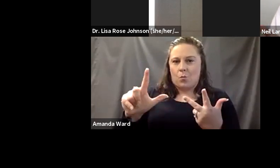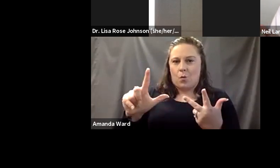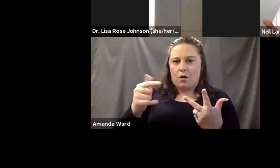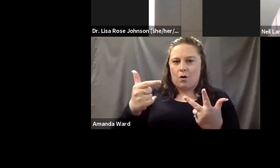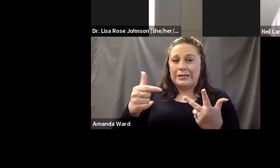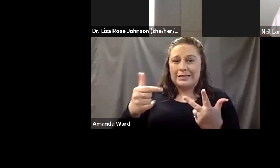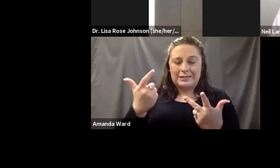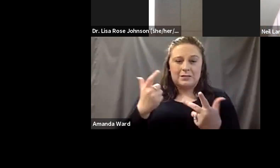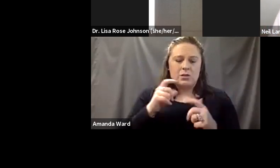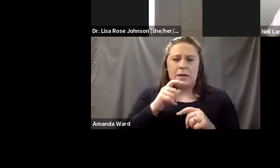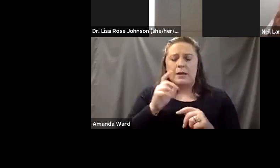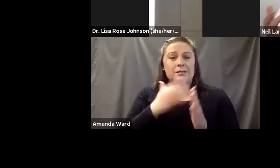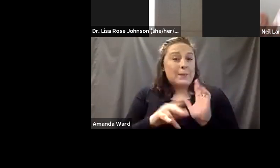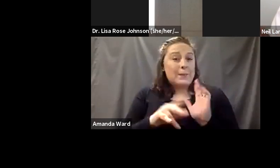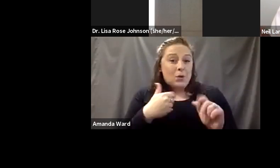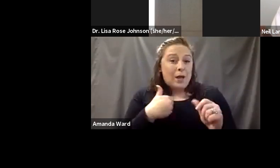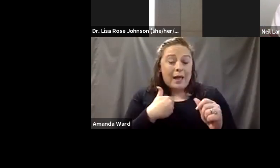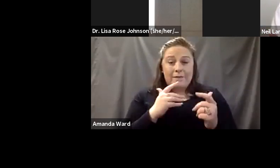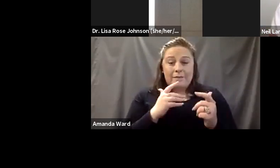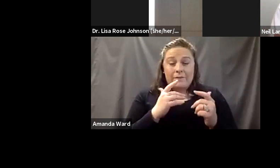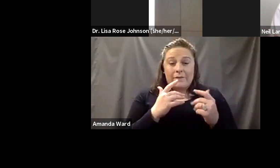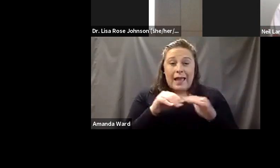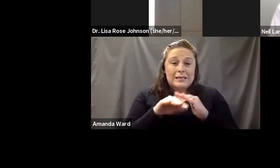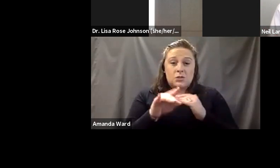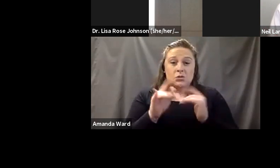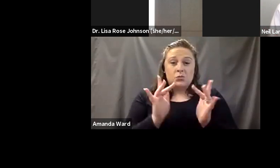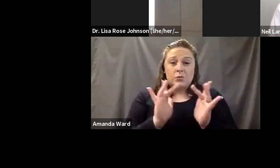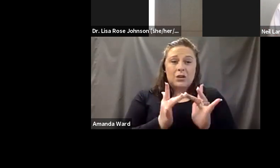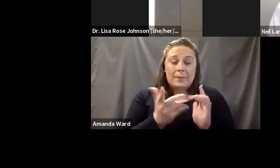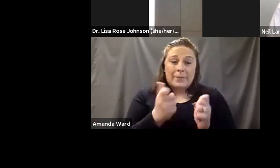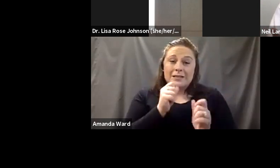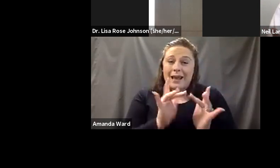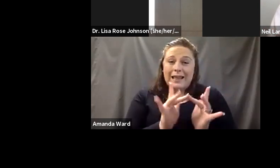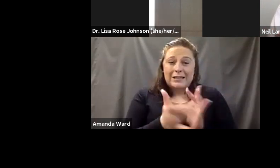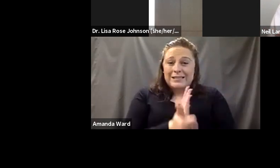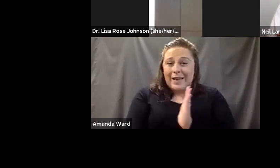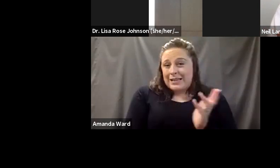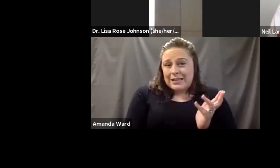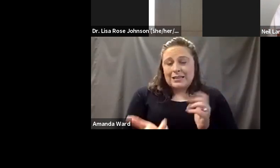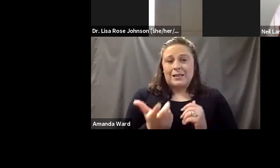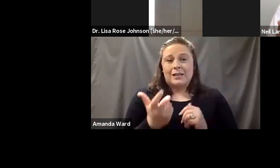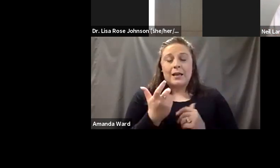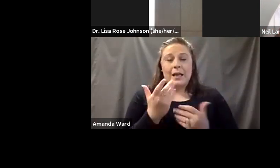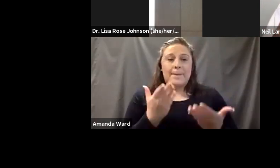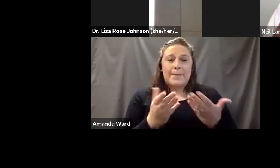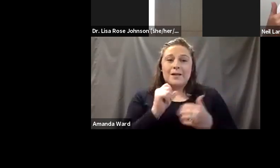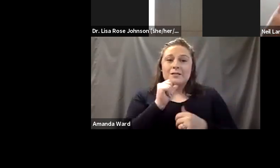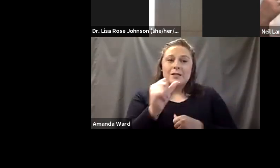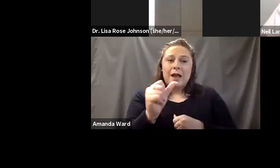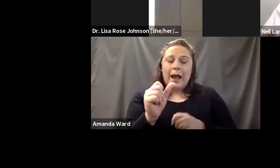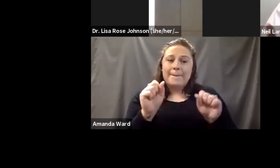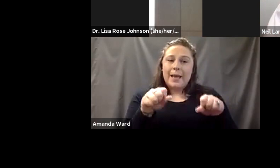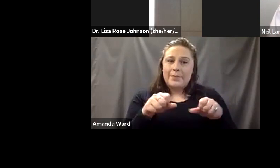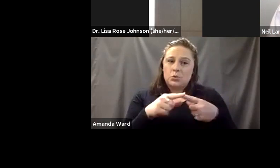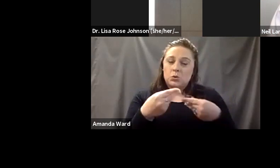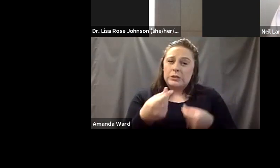of internet activity, the ability to be there. They may not be internet savvy, and they might not be able to